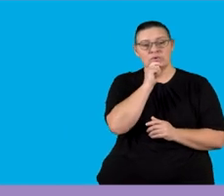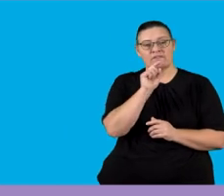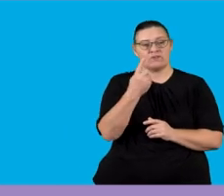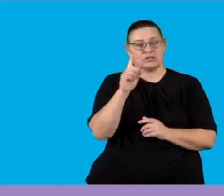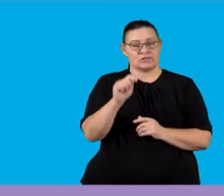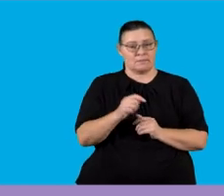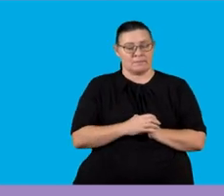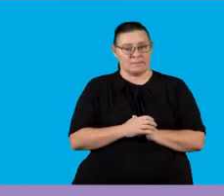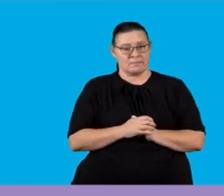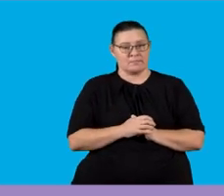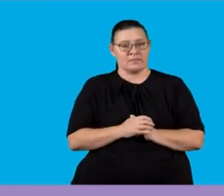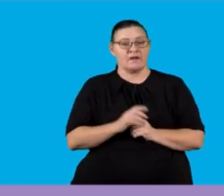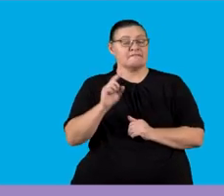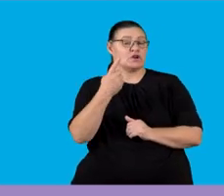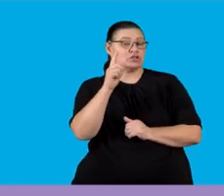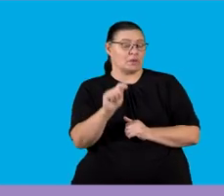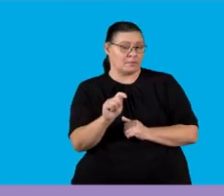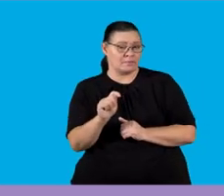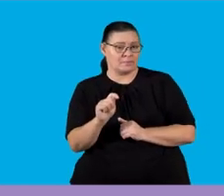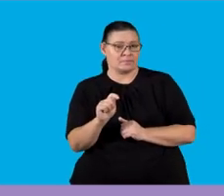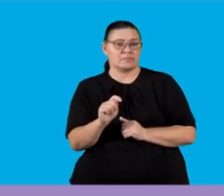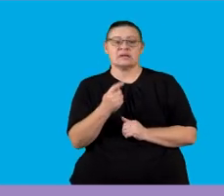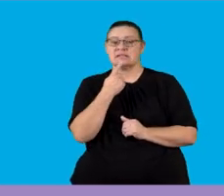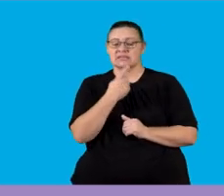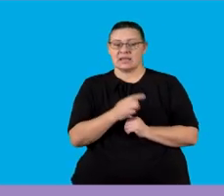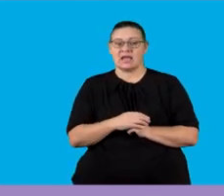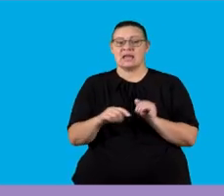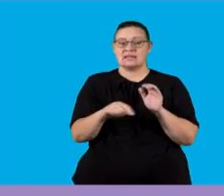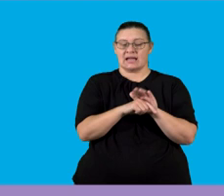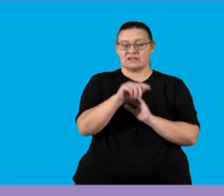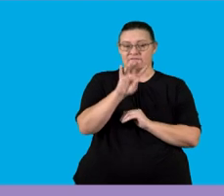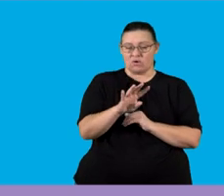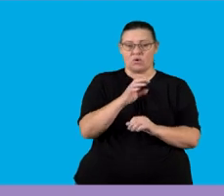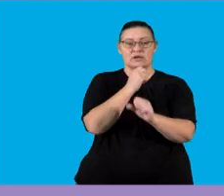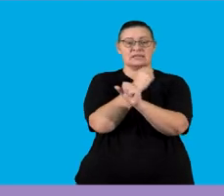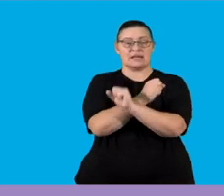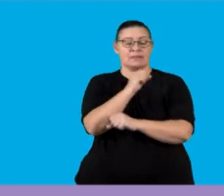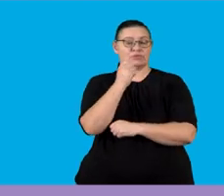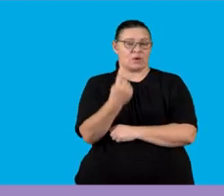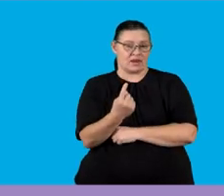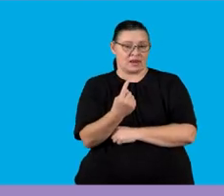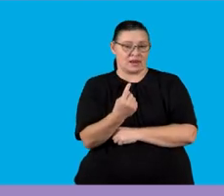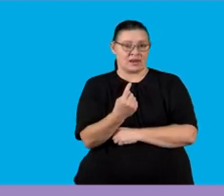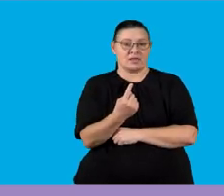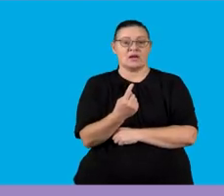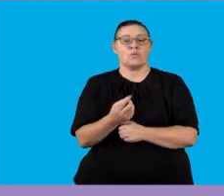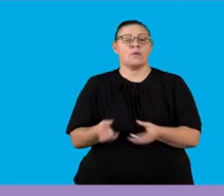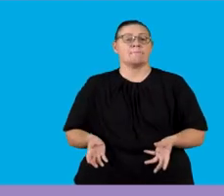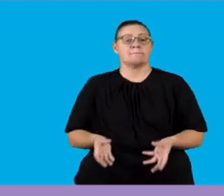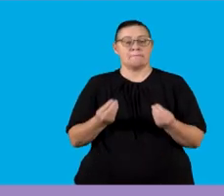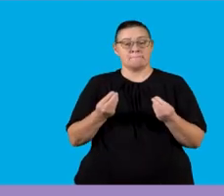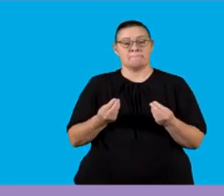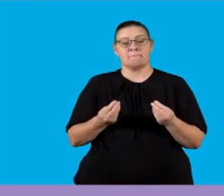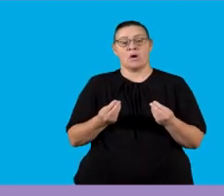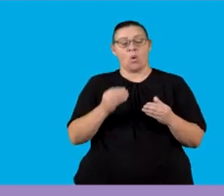going to add or subtract something to get our first term, which is our 15. So we know that negative 4 multiplied